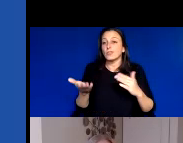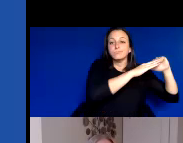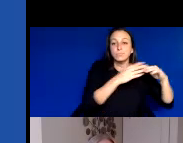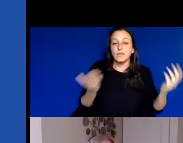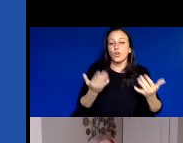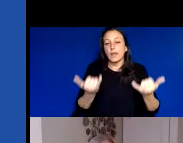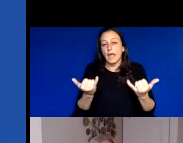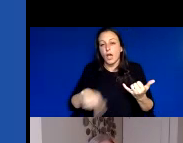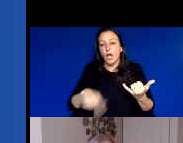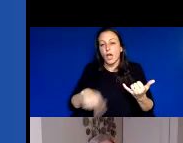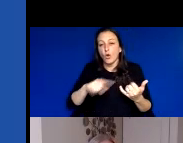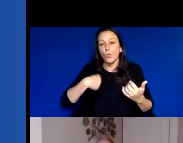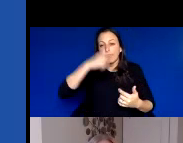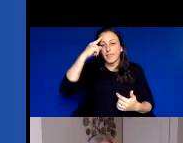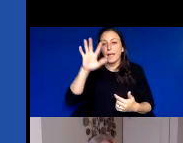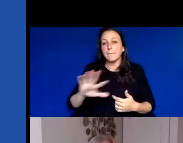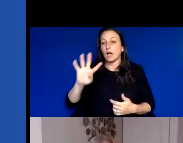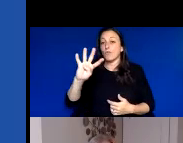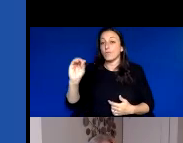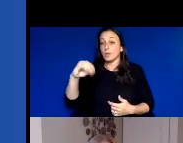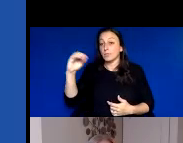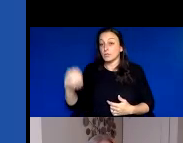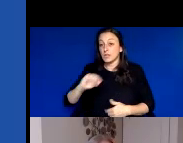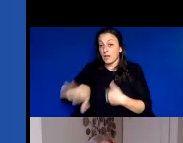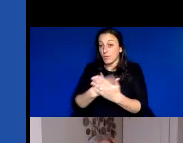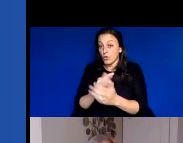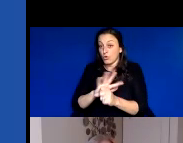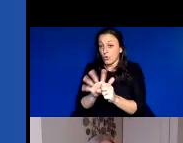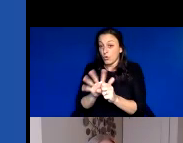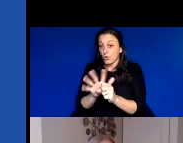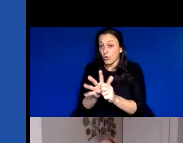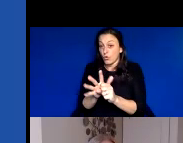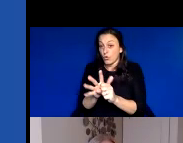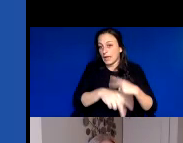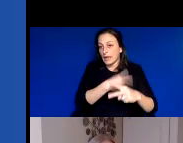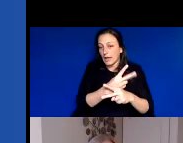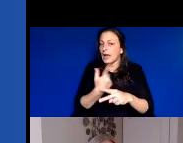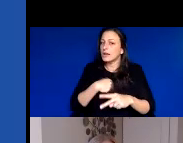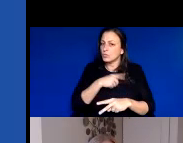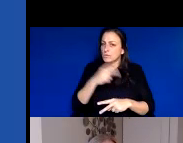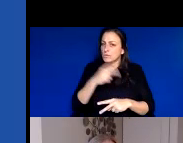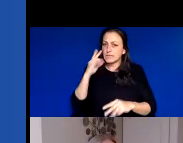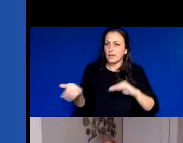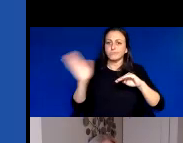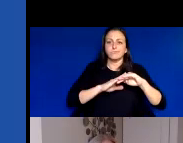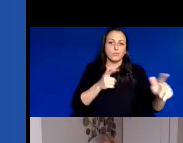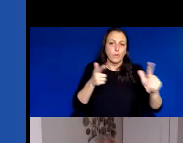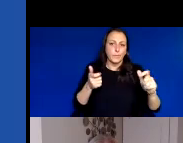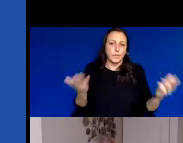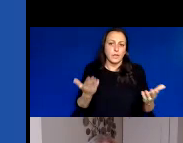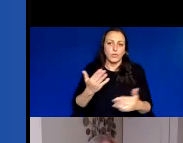estimated to be about 40% of cases occurring in the state. We've seen that rise really pretty rapid in Colorado. It's